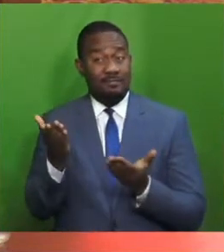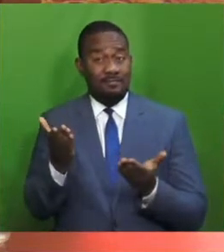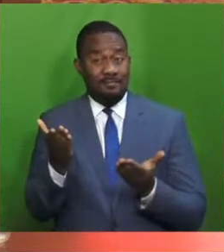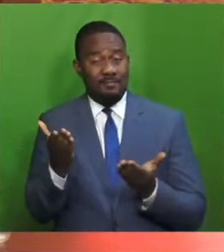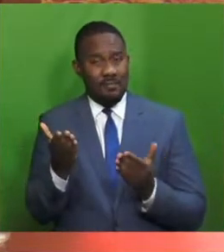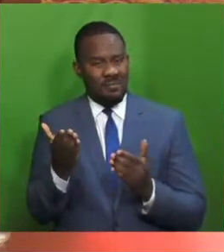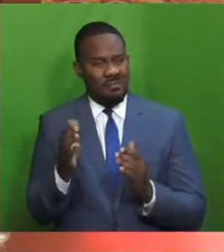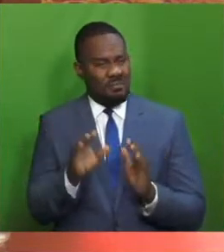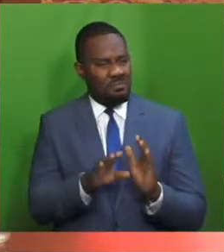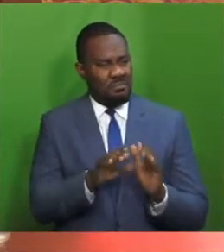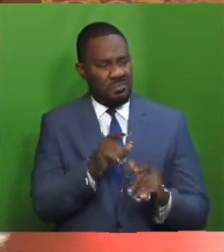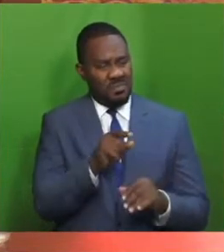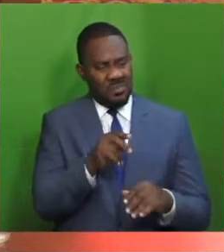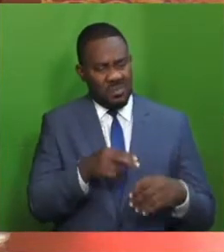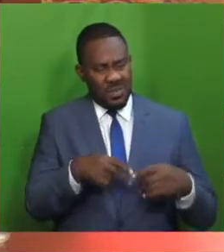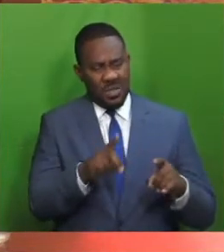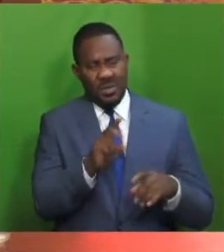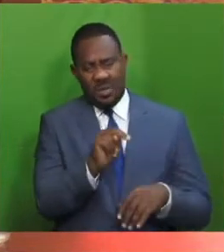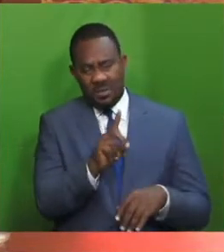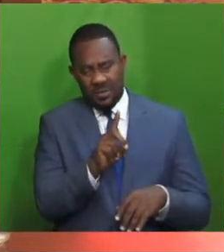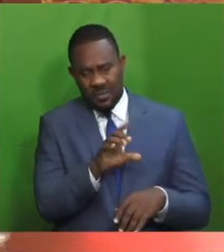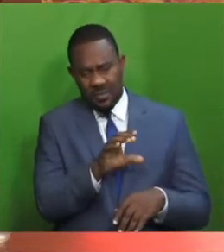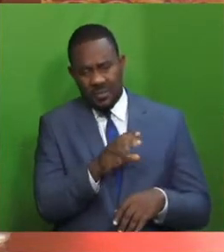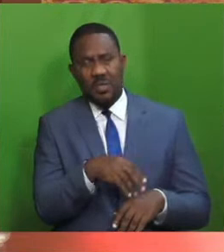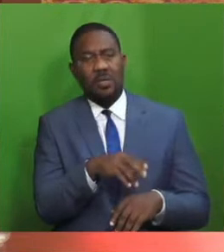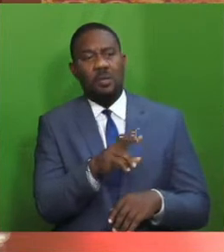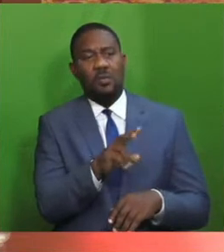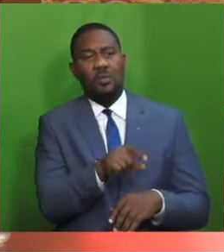2.8. The following year, 3.3.